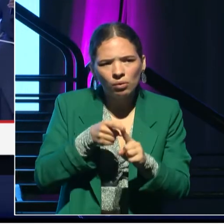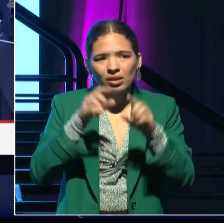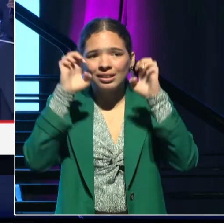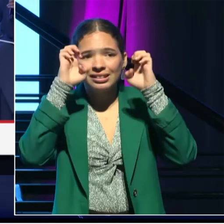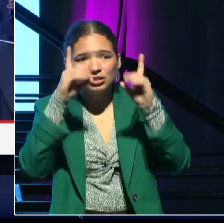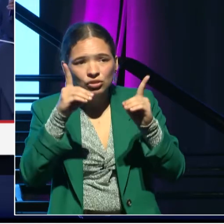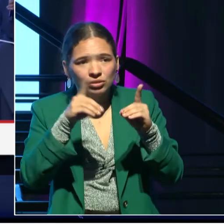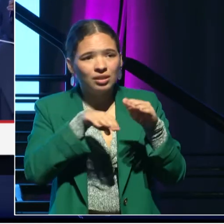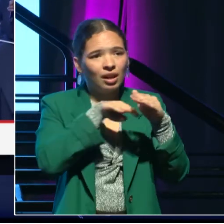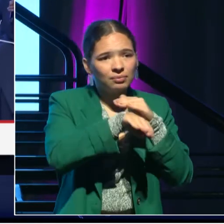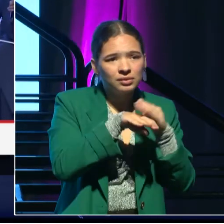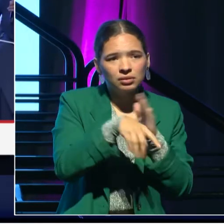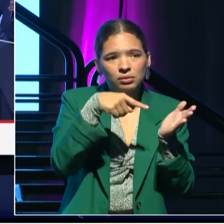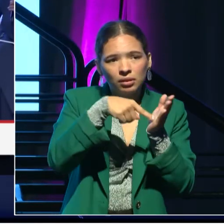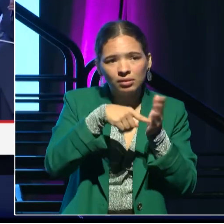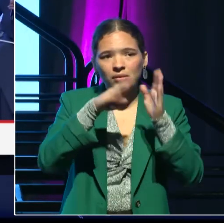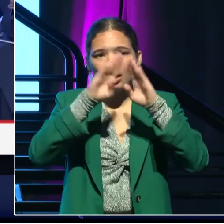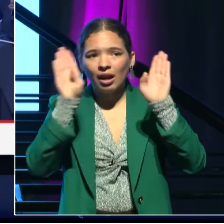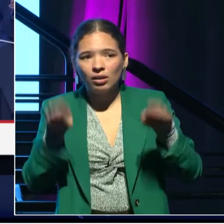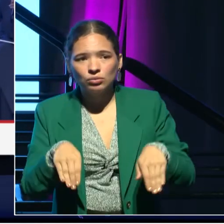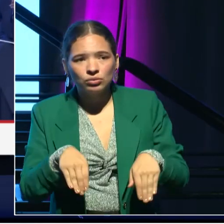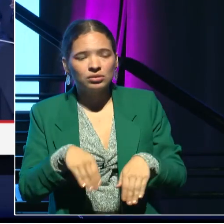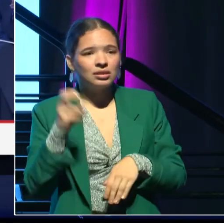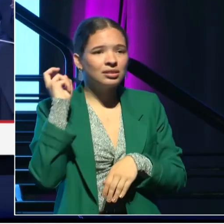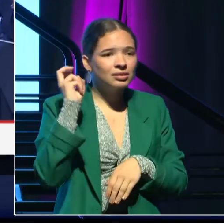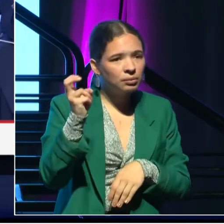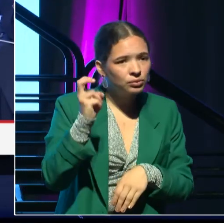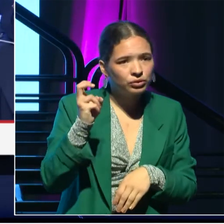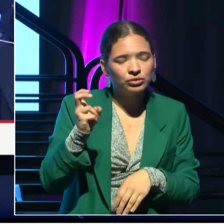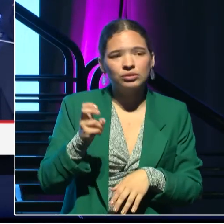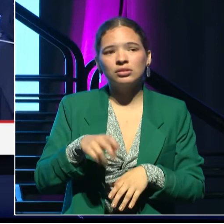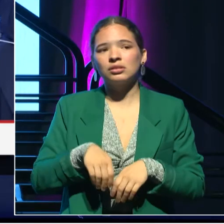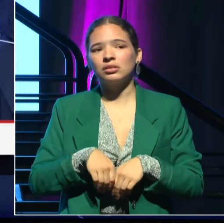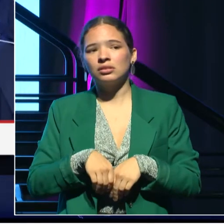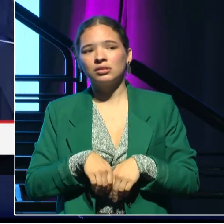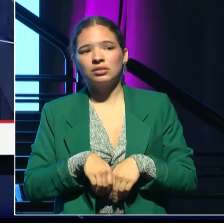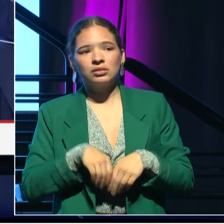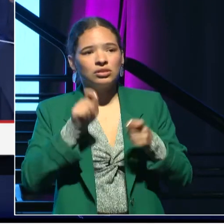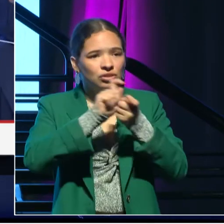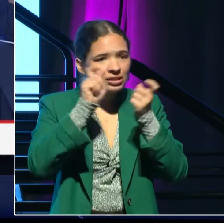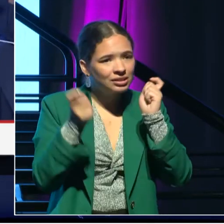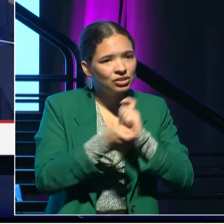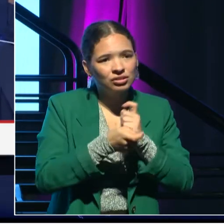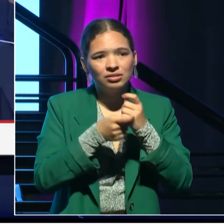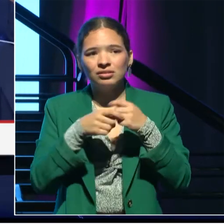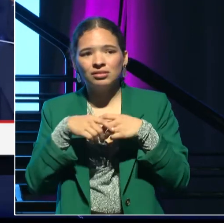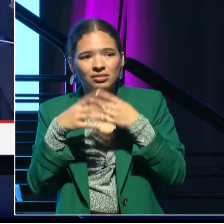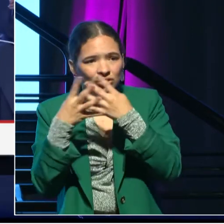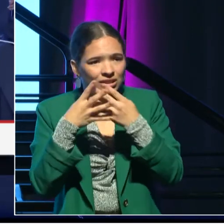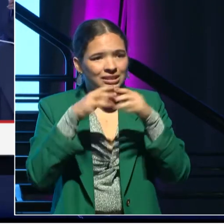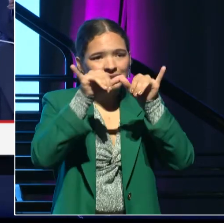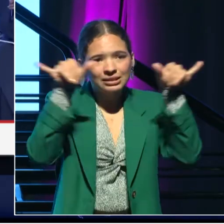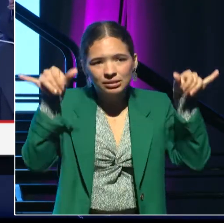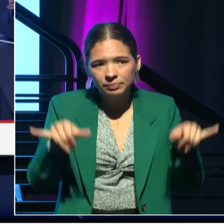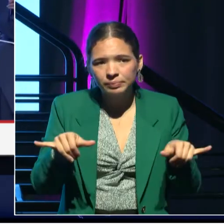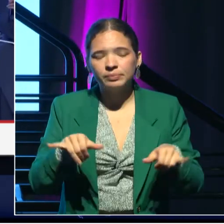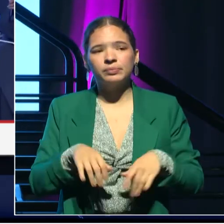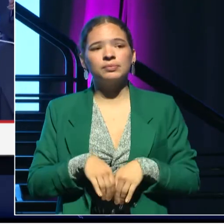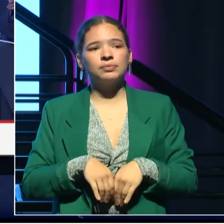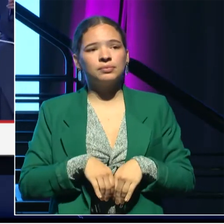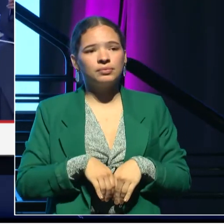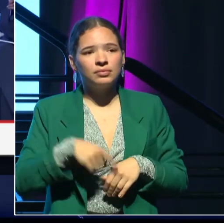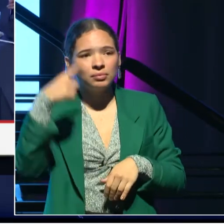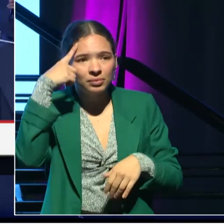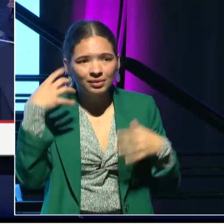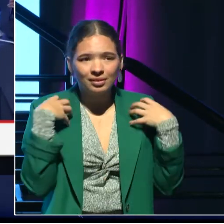housing, around investing in transportation, around criminal justice reform, around investing in mental health. These are the things that we